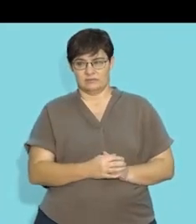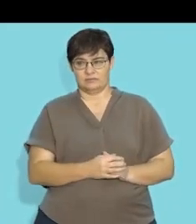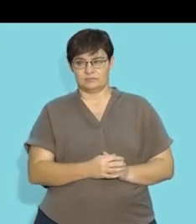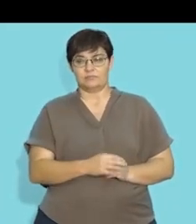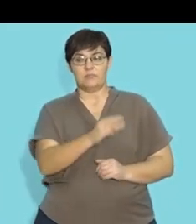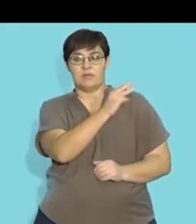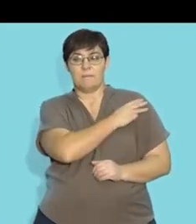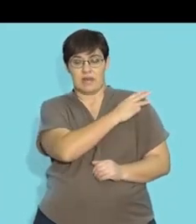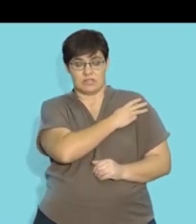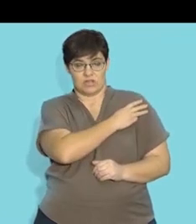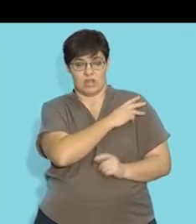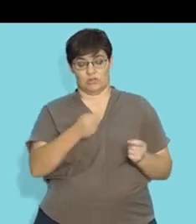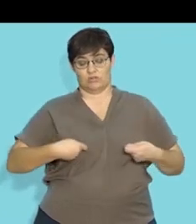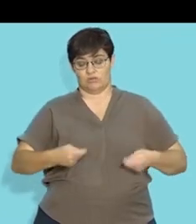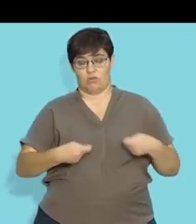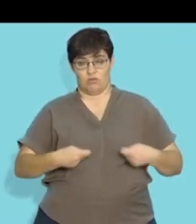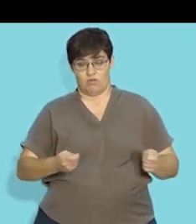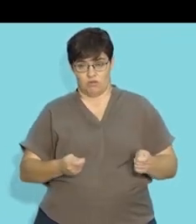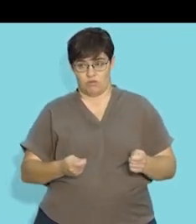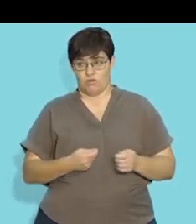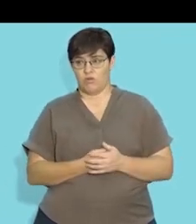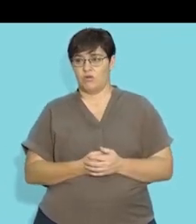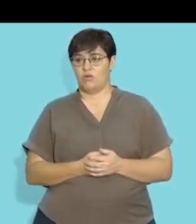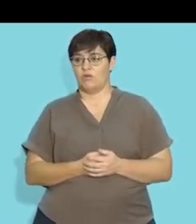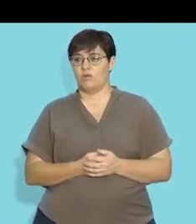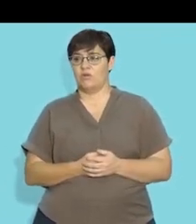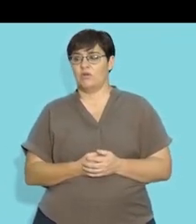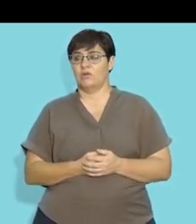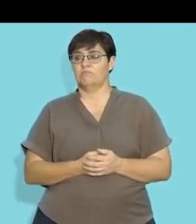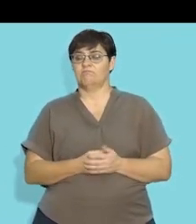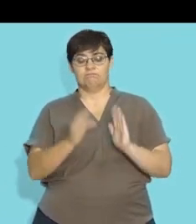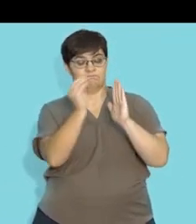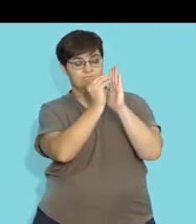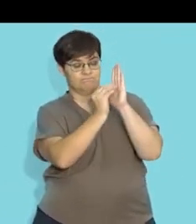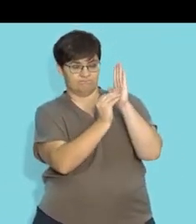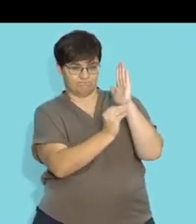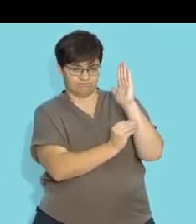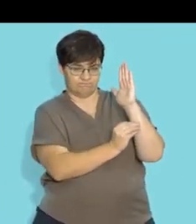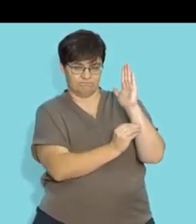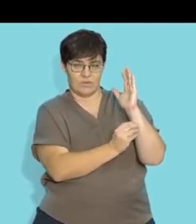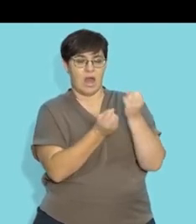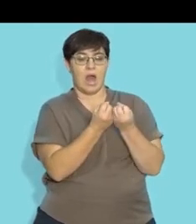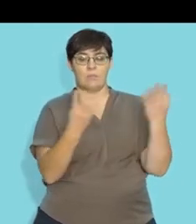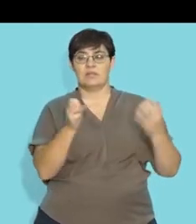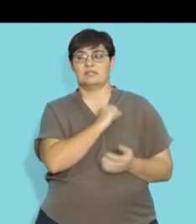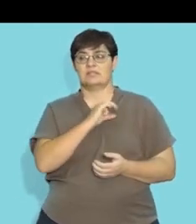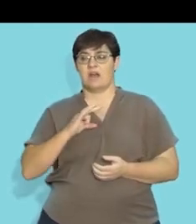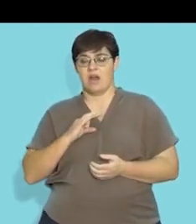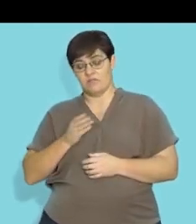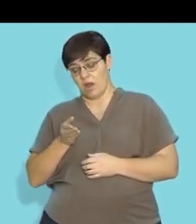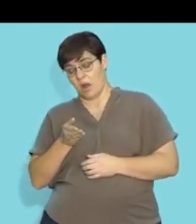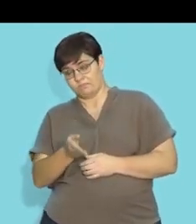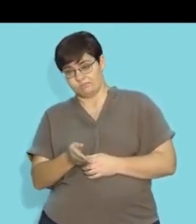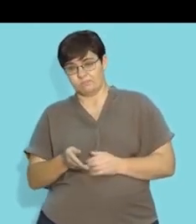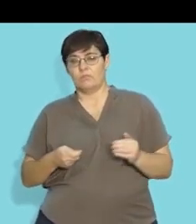manager of a hardware store records the number of staff that are in the store on